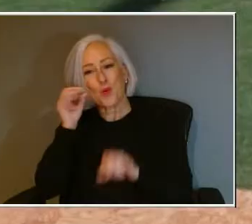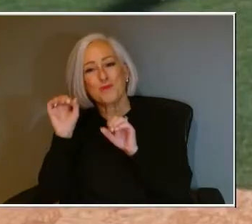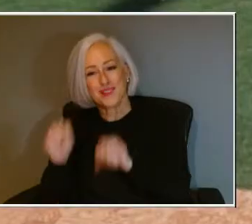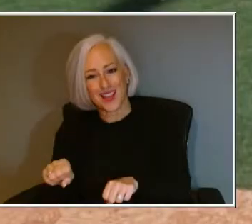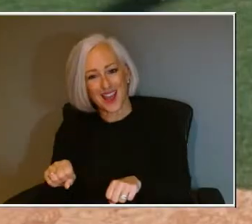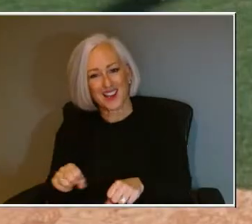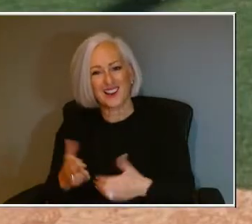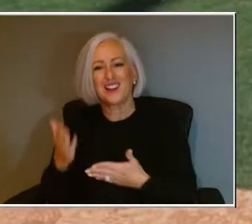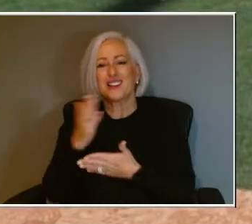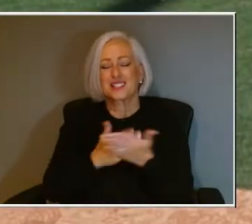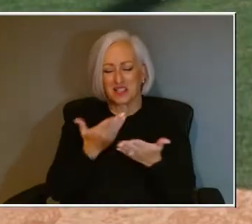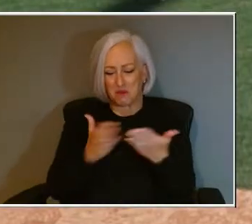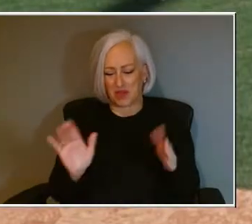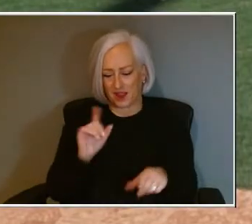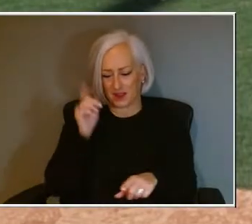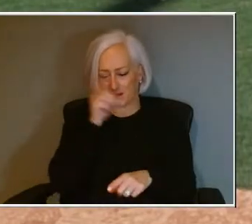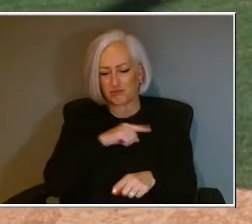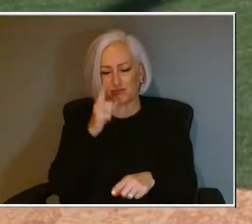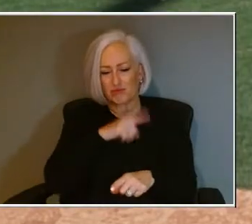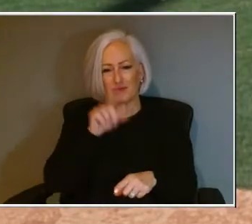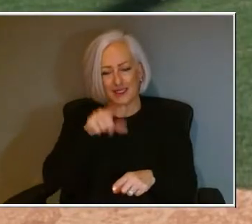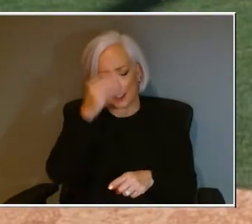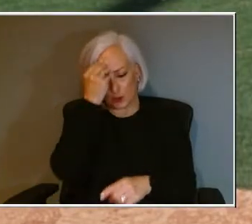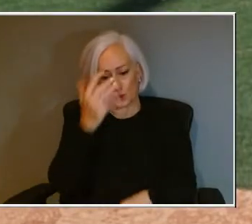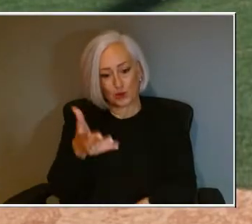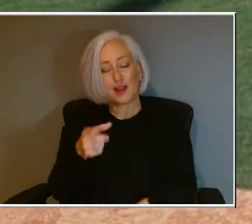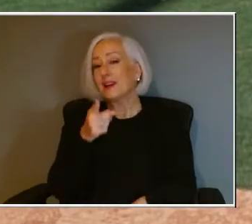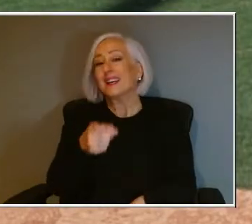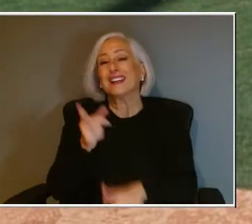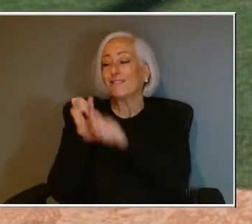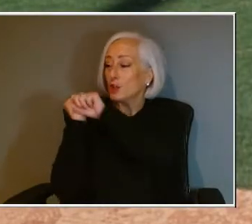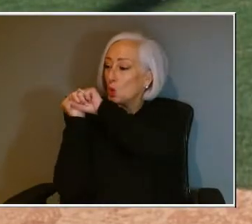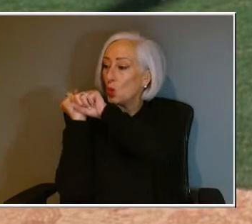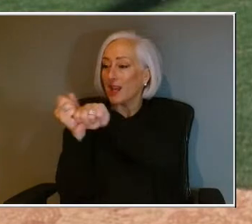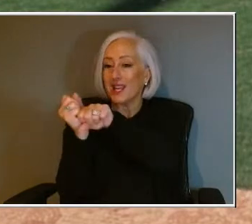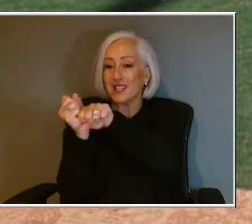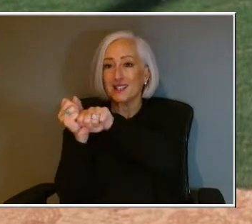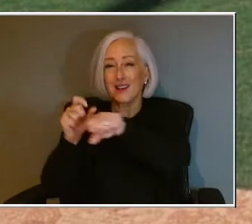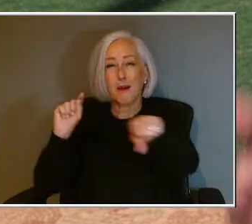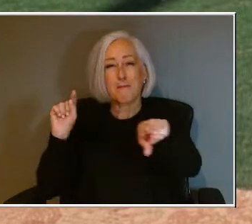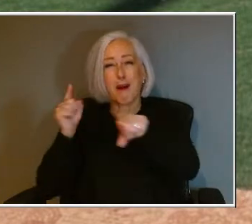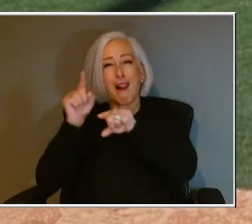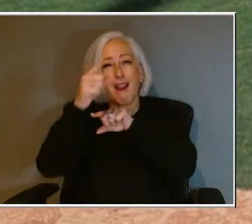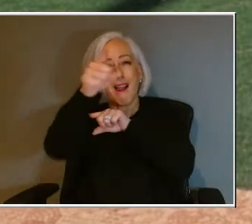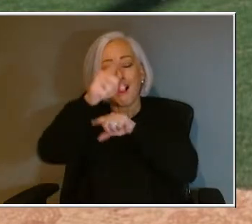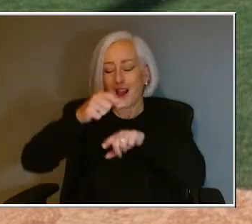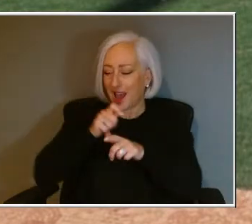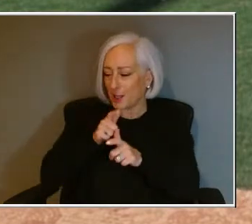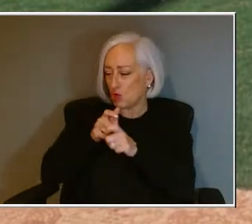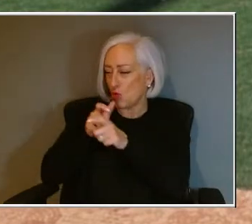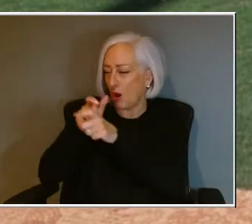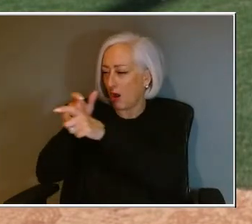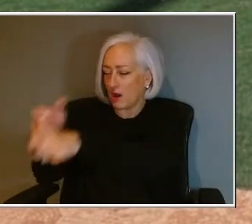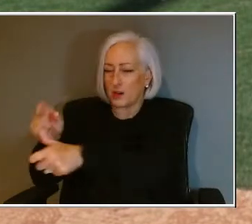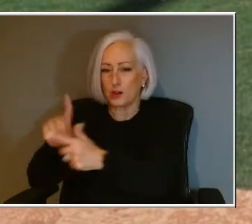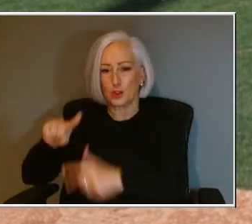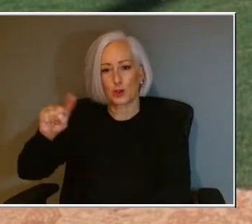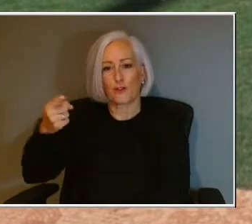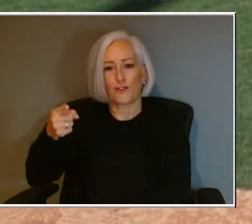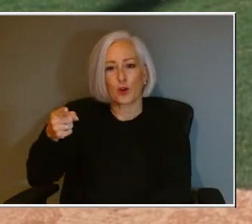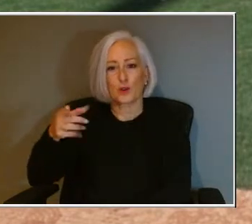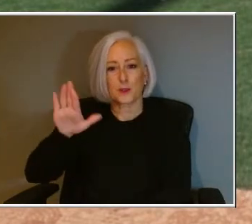break. When you're hitting and you're running to first base, a lot of people like to lunge. And